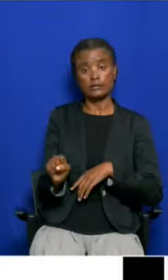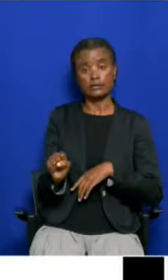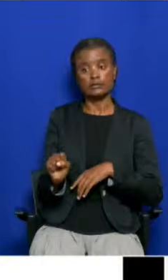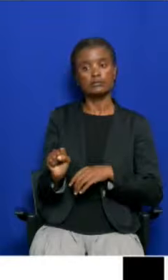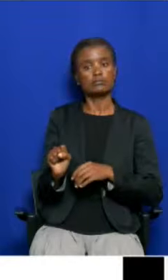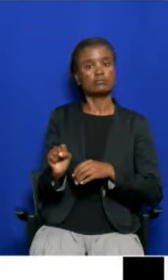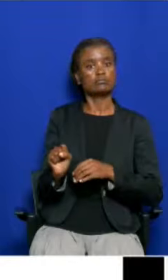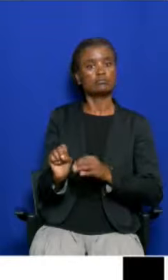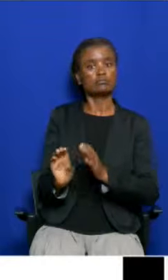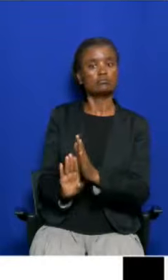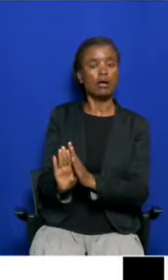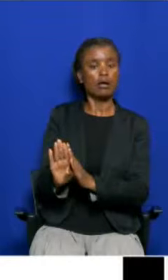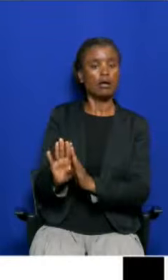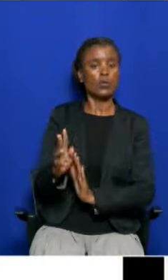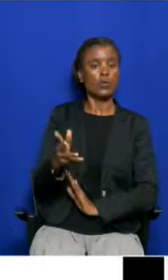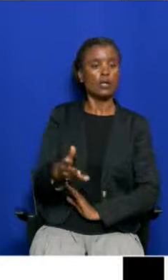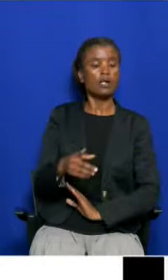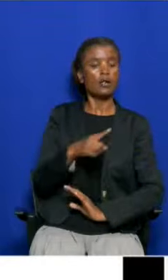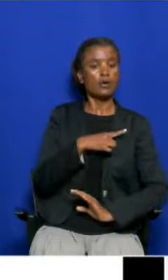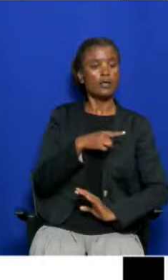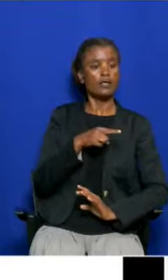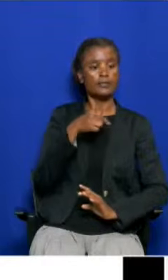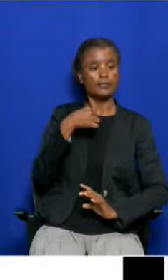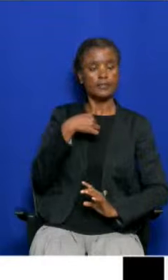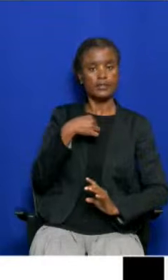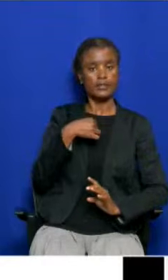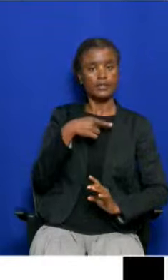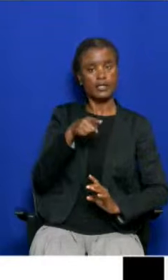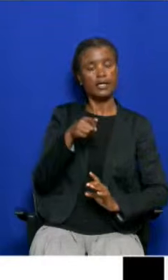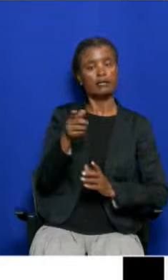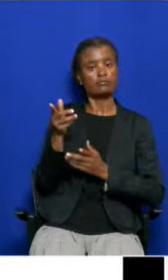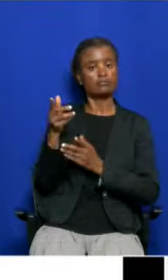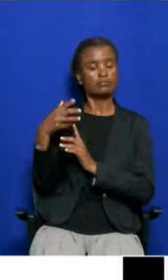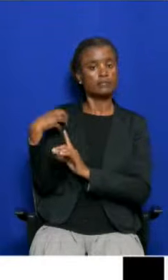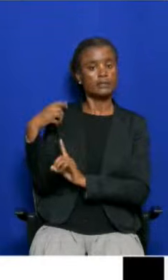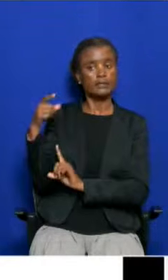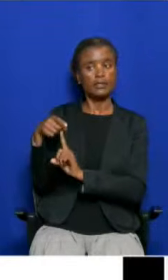spoken to the minister. So